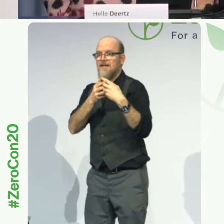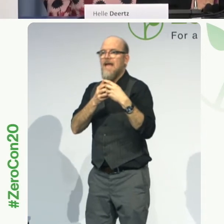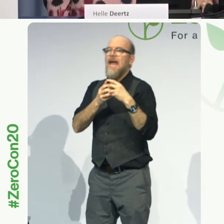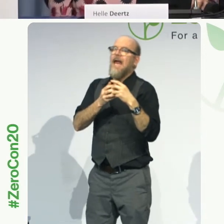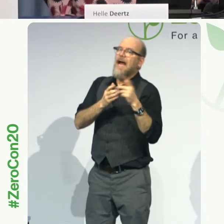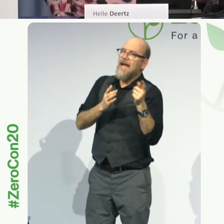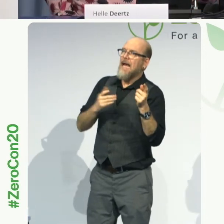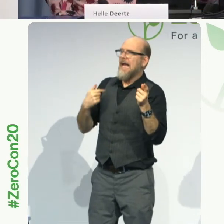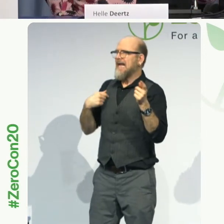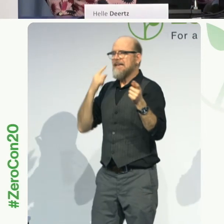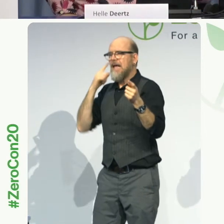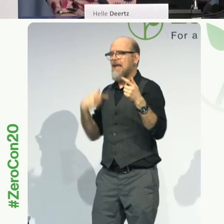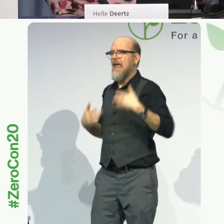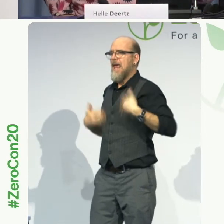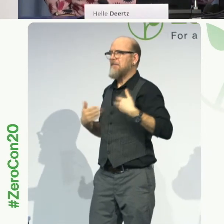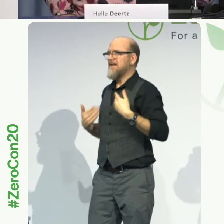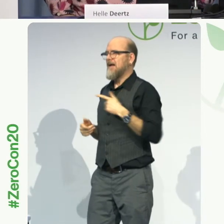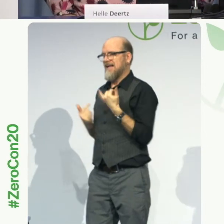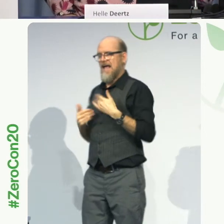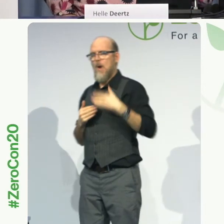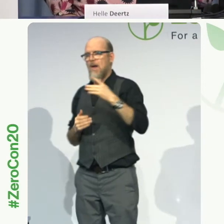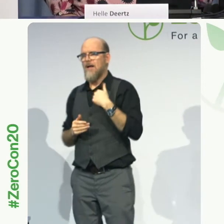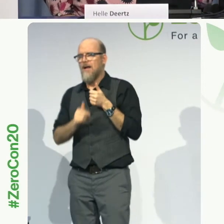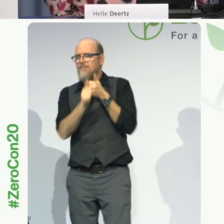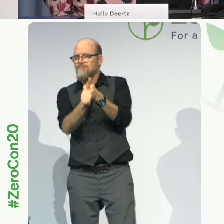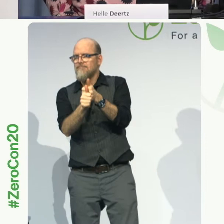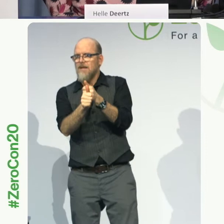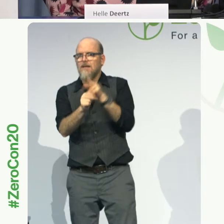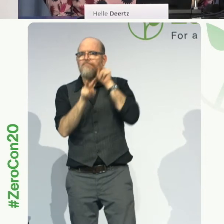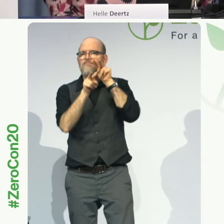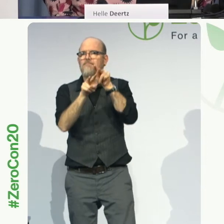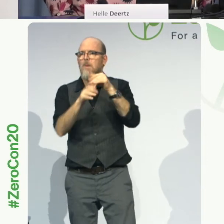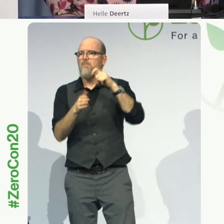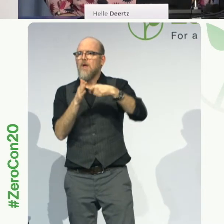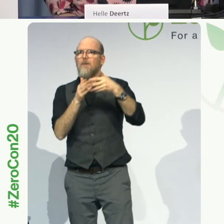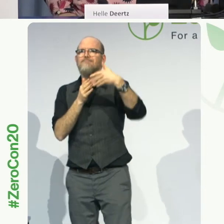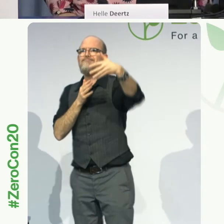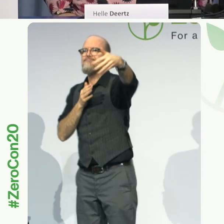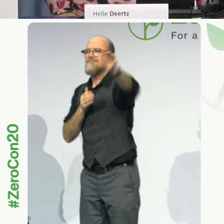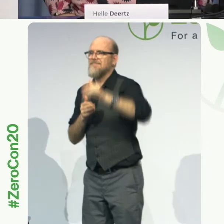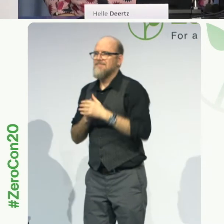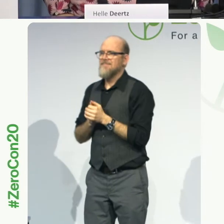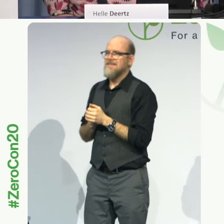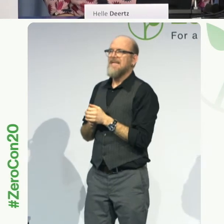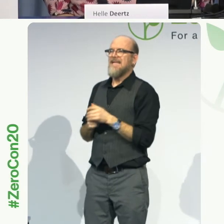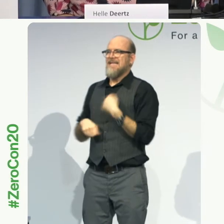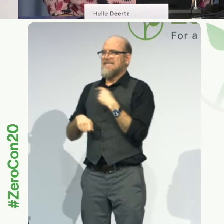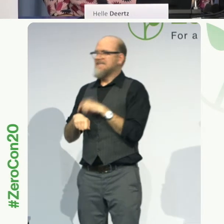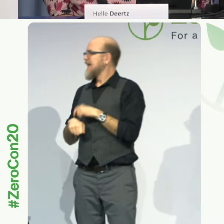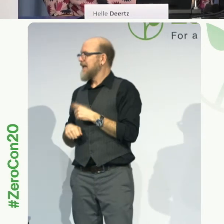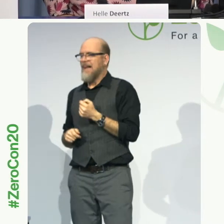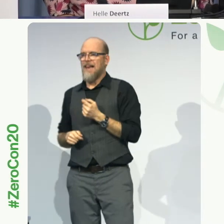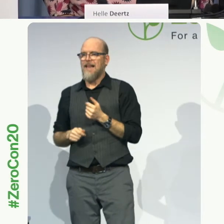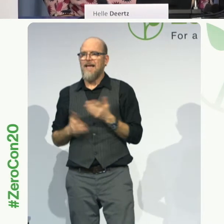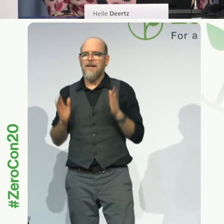Okay, we are running nearly out of time, but I will shortly present our innovative aspect that we are working